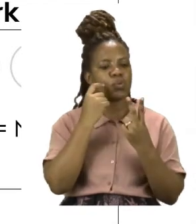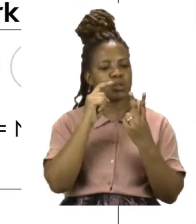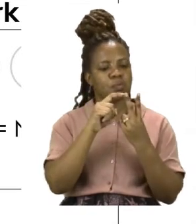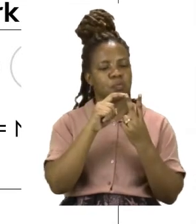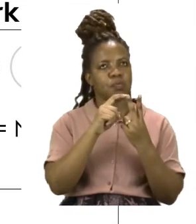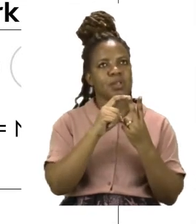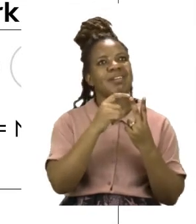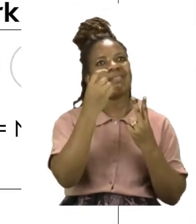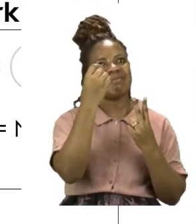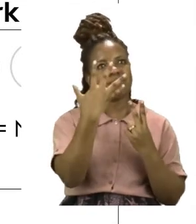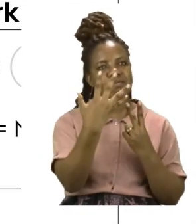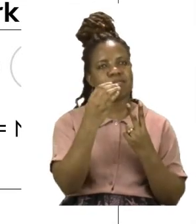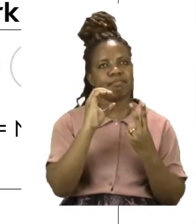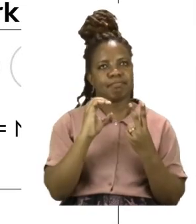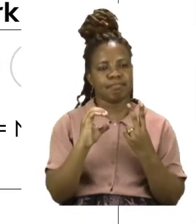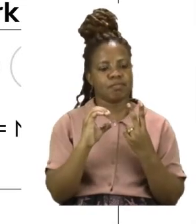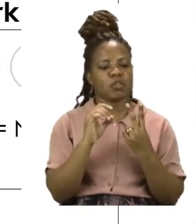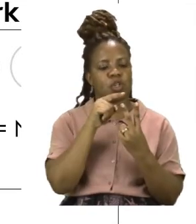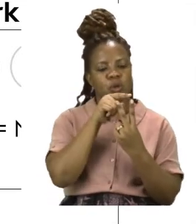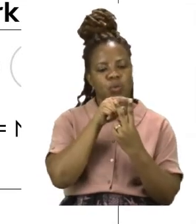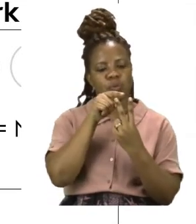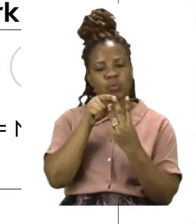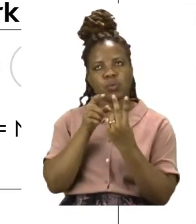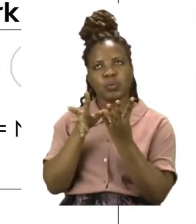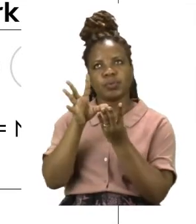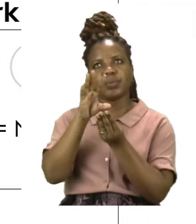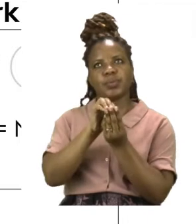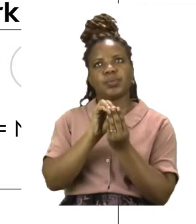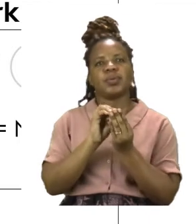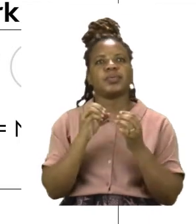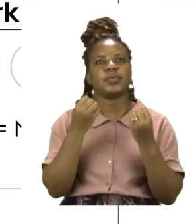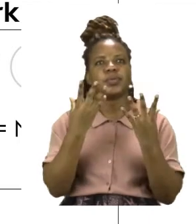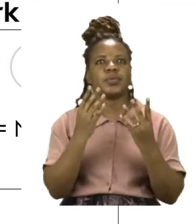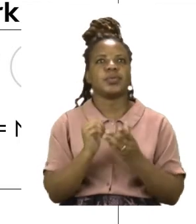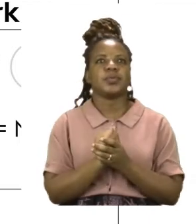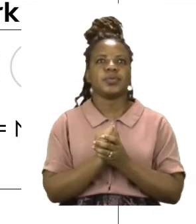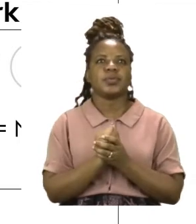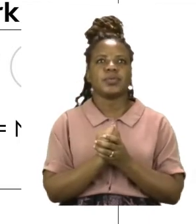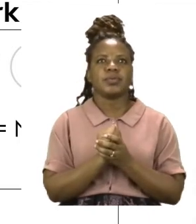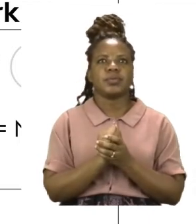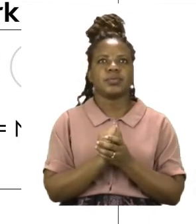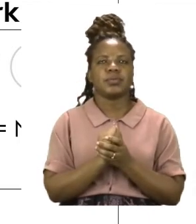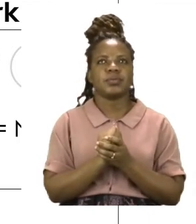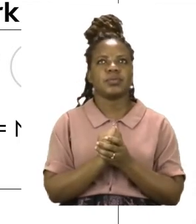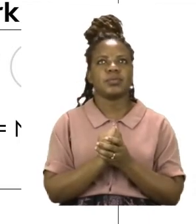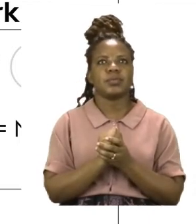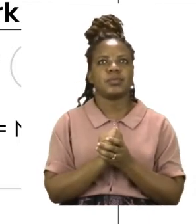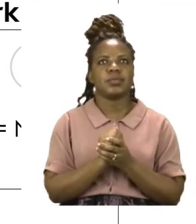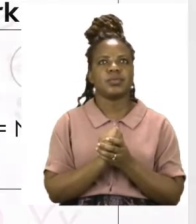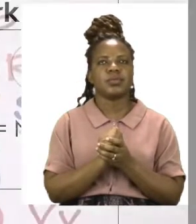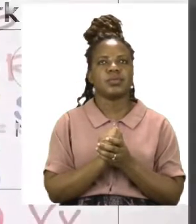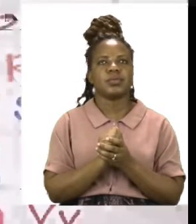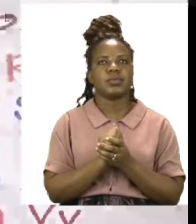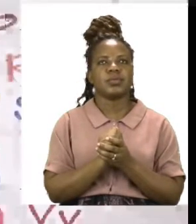How much money did Peter spend? Now we are going to try and make the sum.